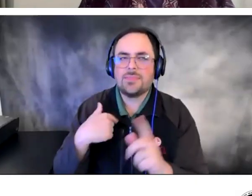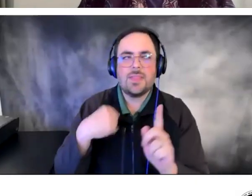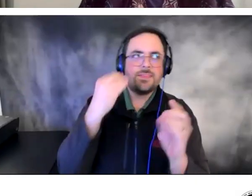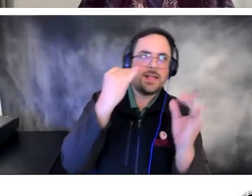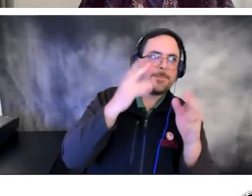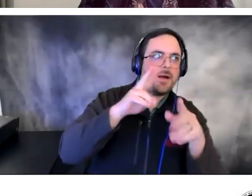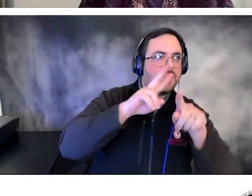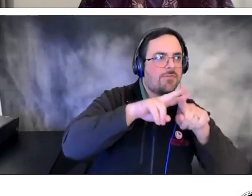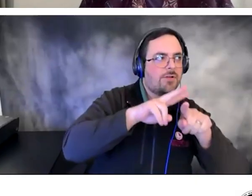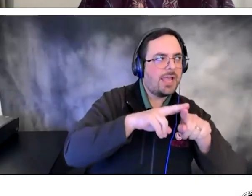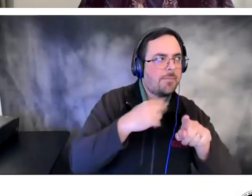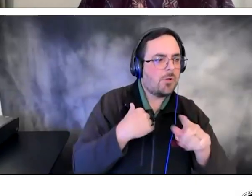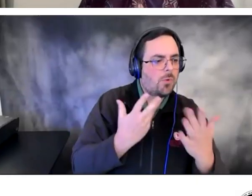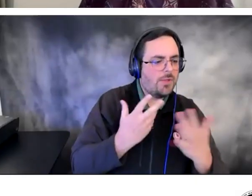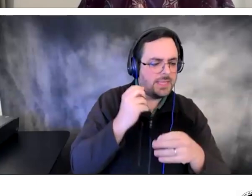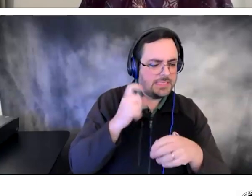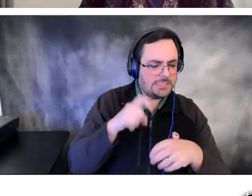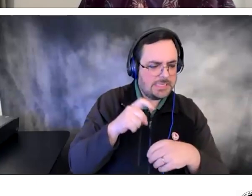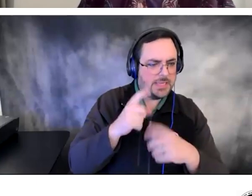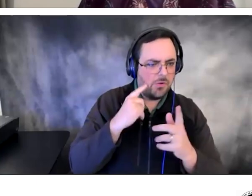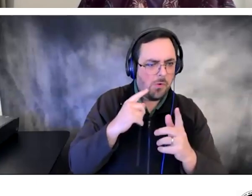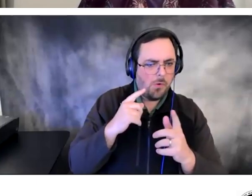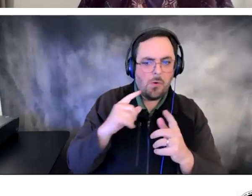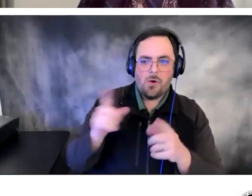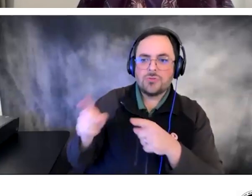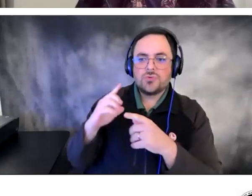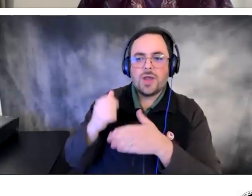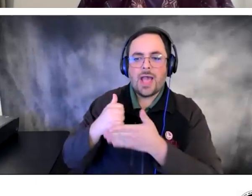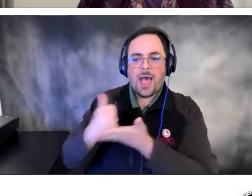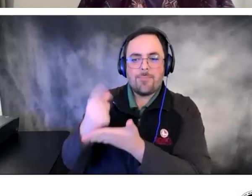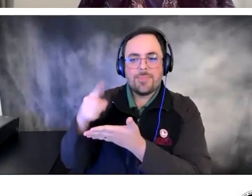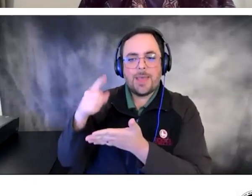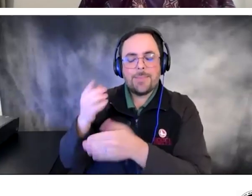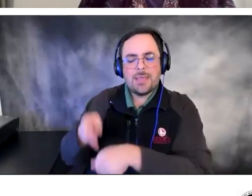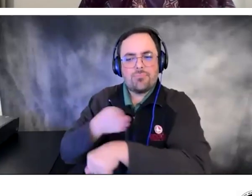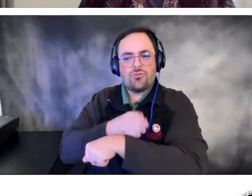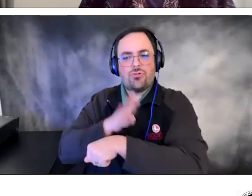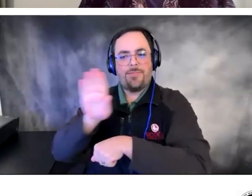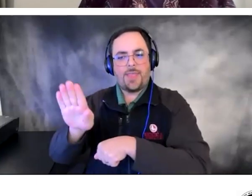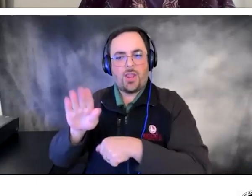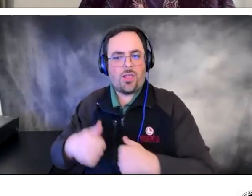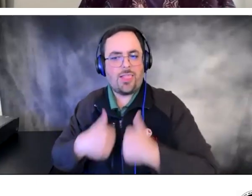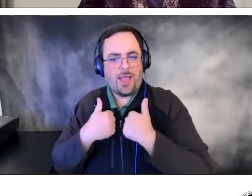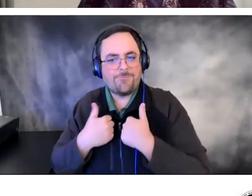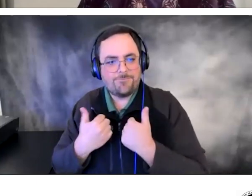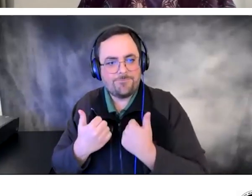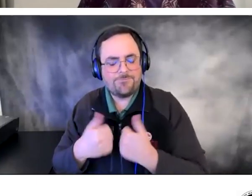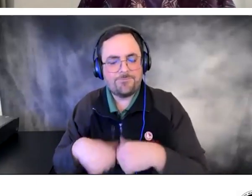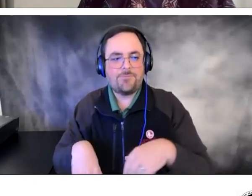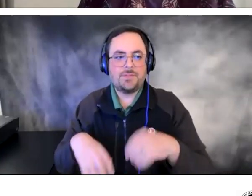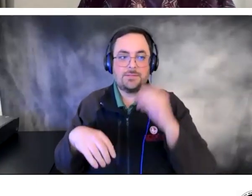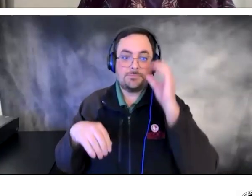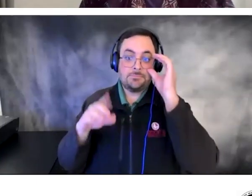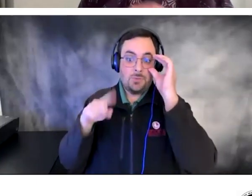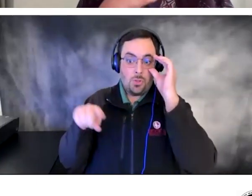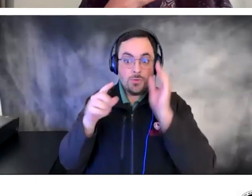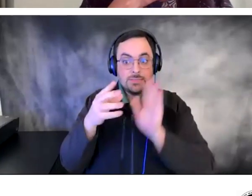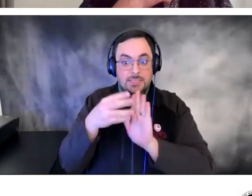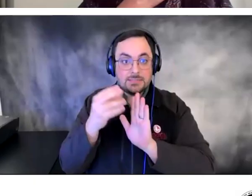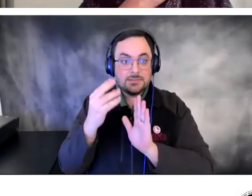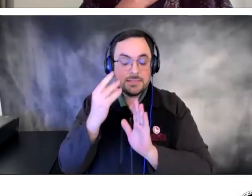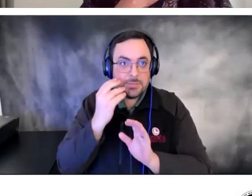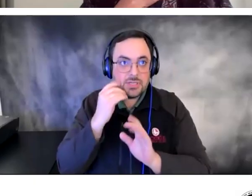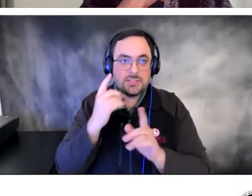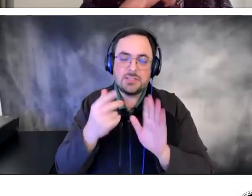the vocabulary that they really need to learn to improve their quality of life. Think deeply about that. Label these